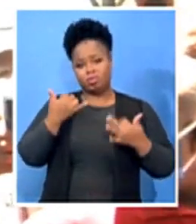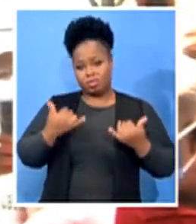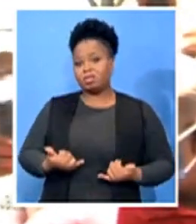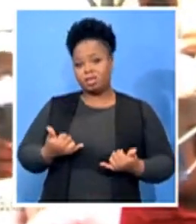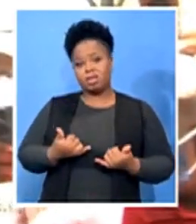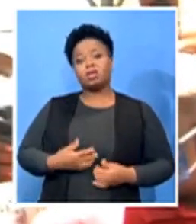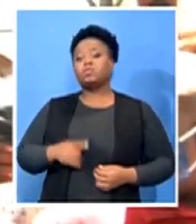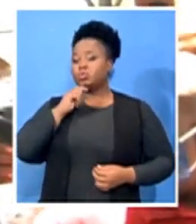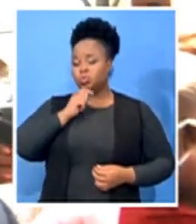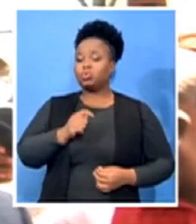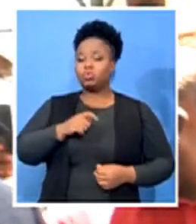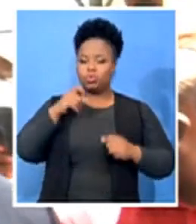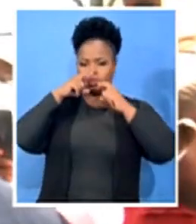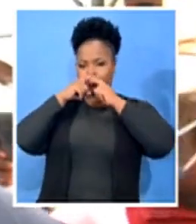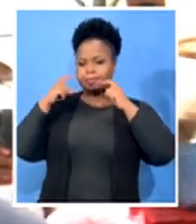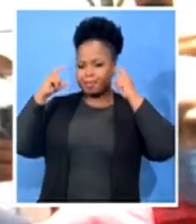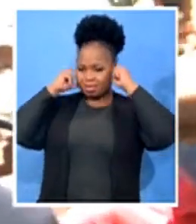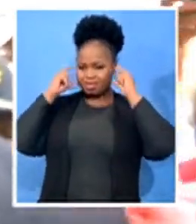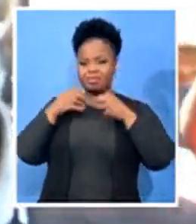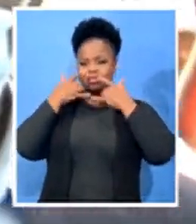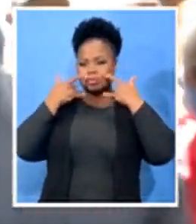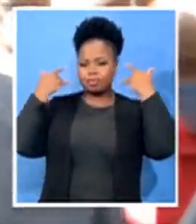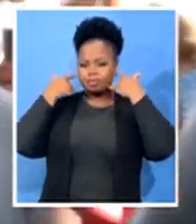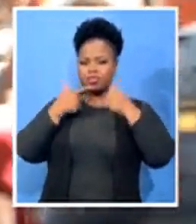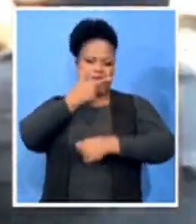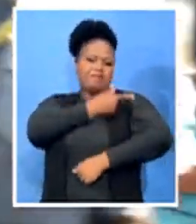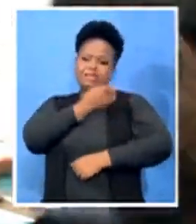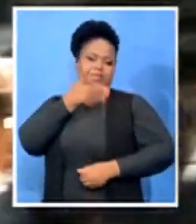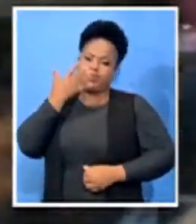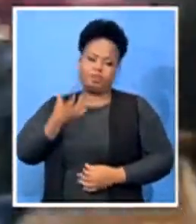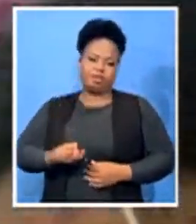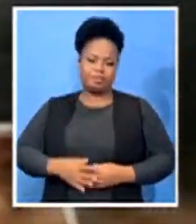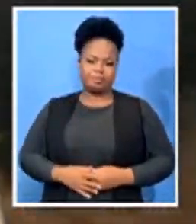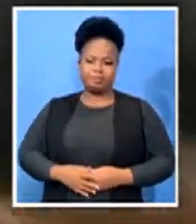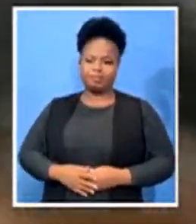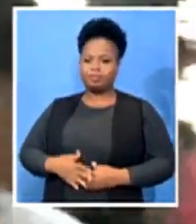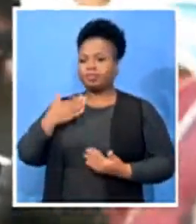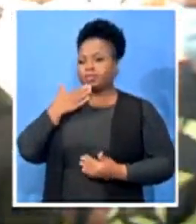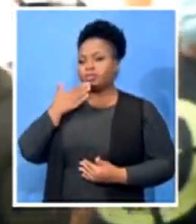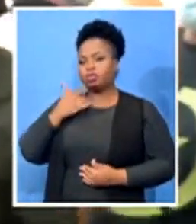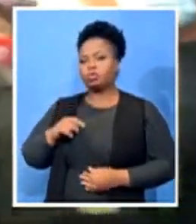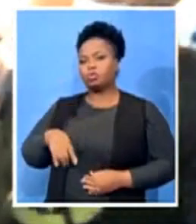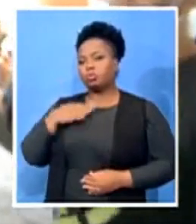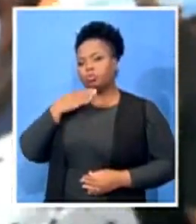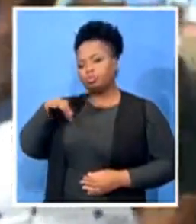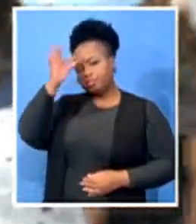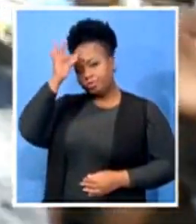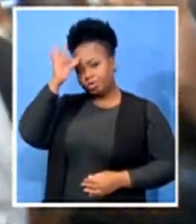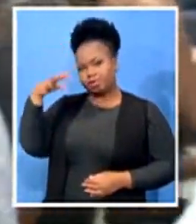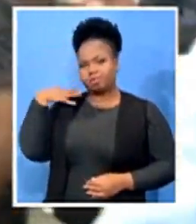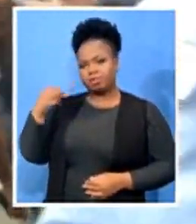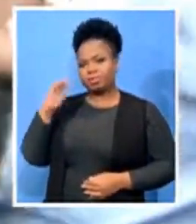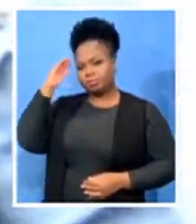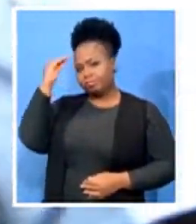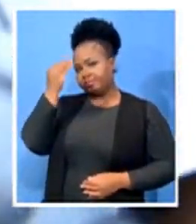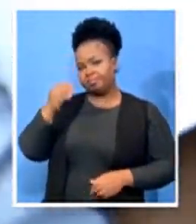we don't have vaccine for now. Thank you very much. That is Police Minister Bheki Cele continuing with the